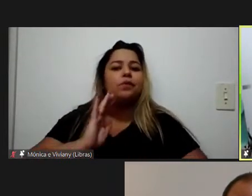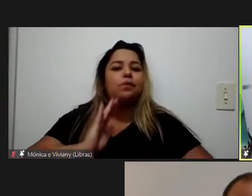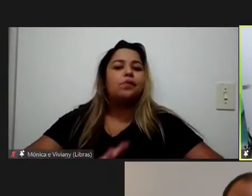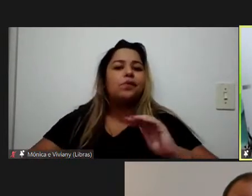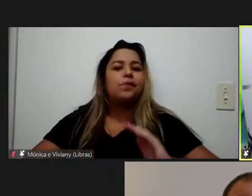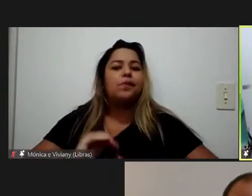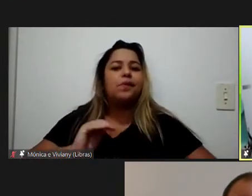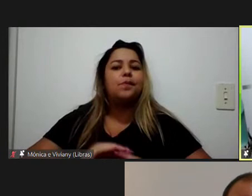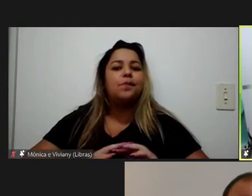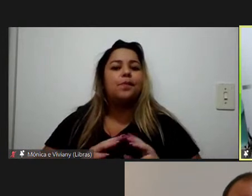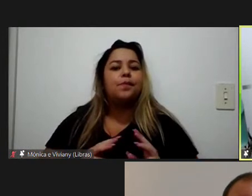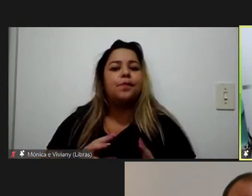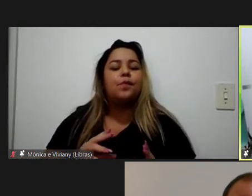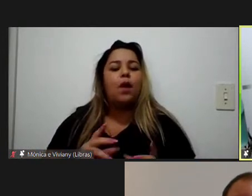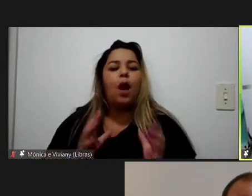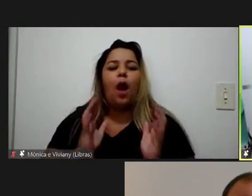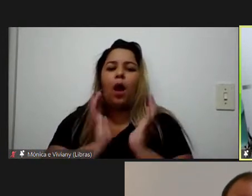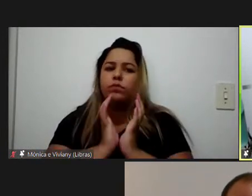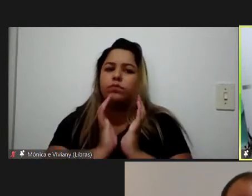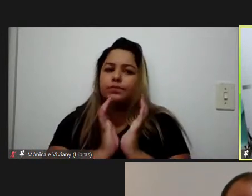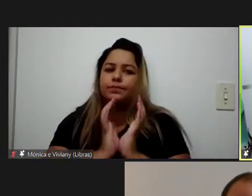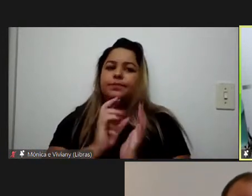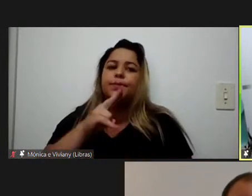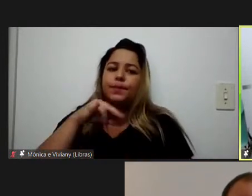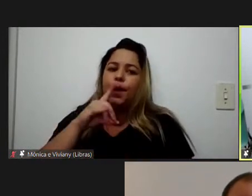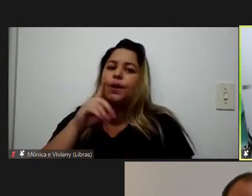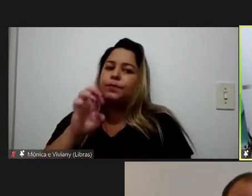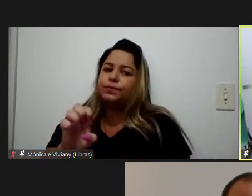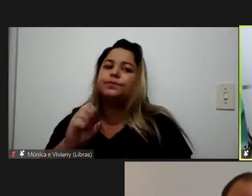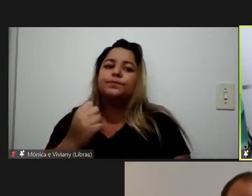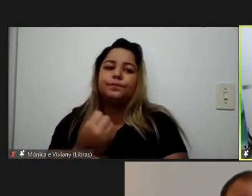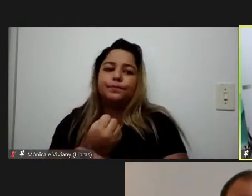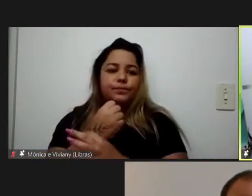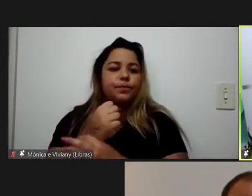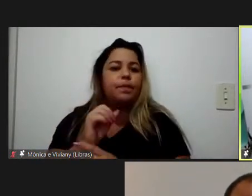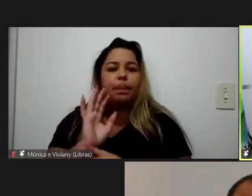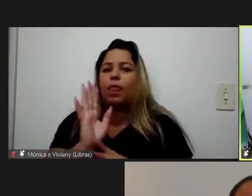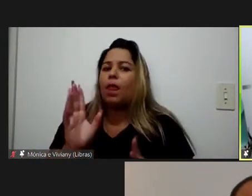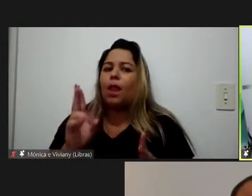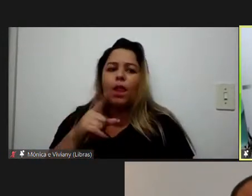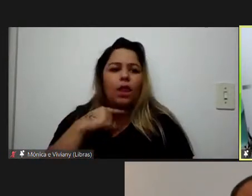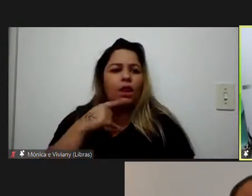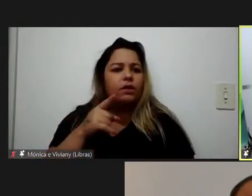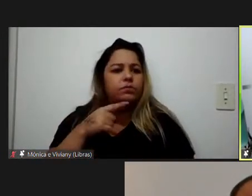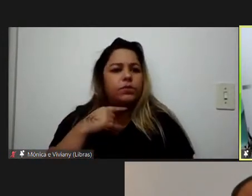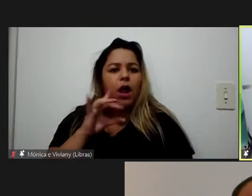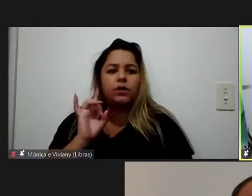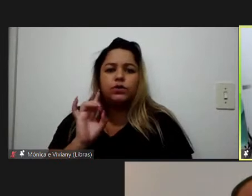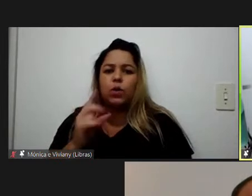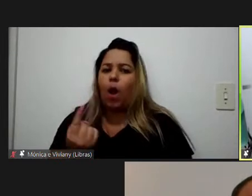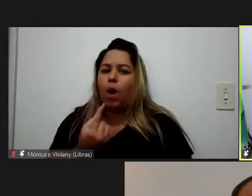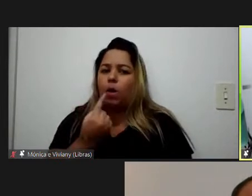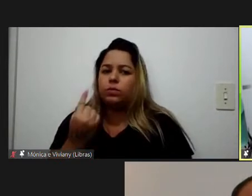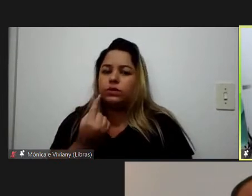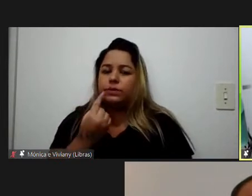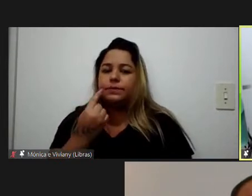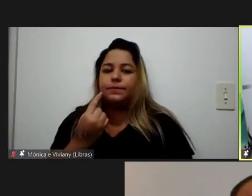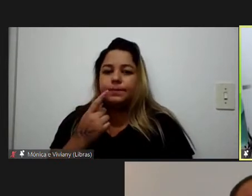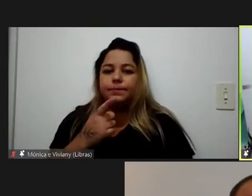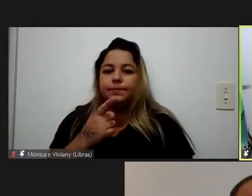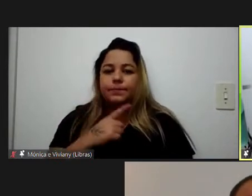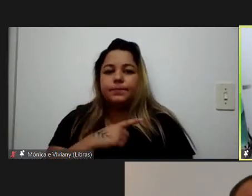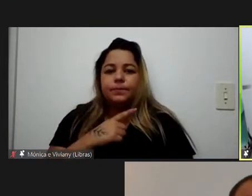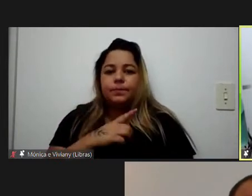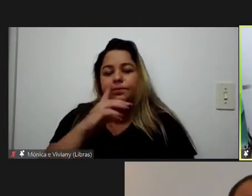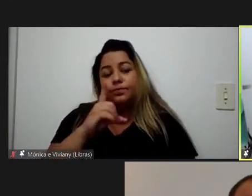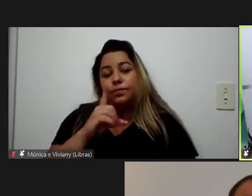multi-local professional team that when works in the local, nobody makes